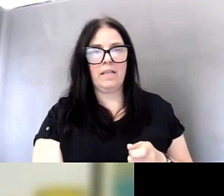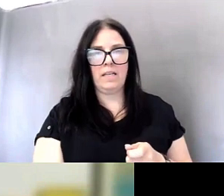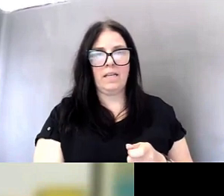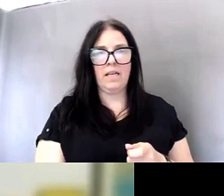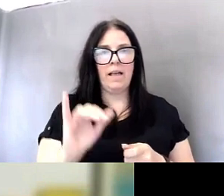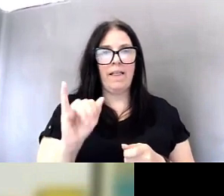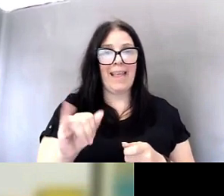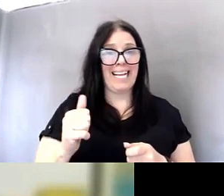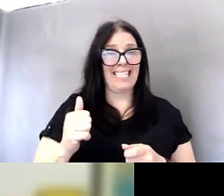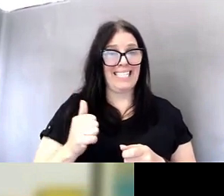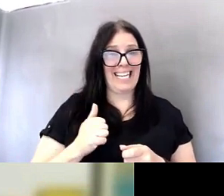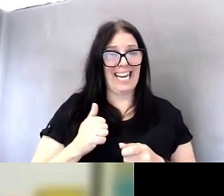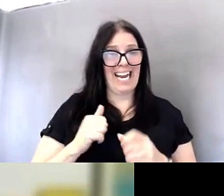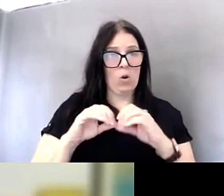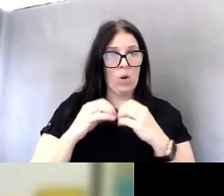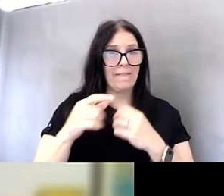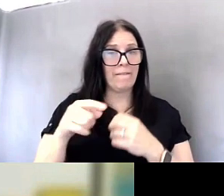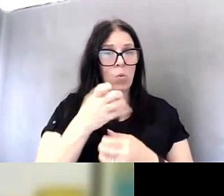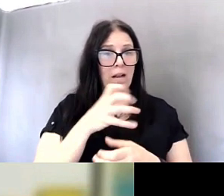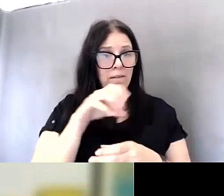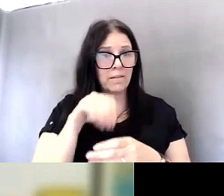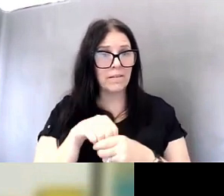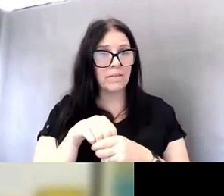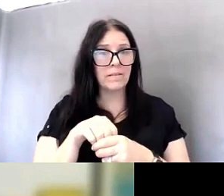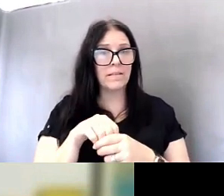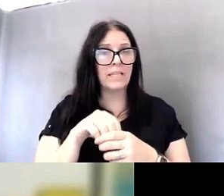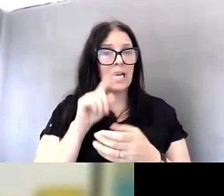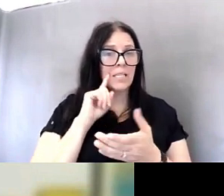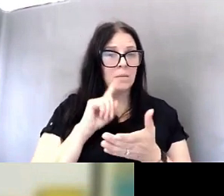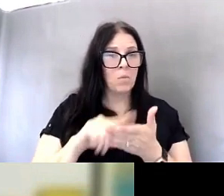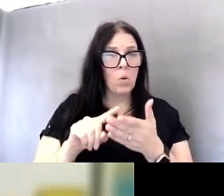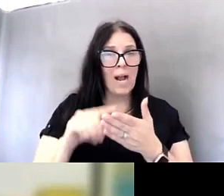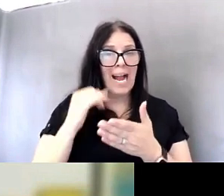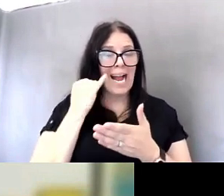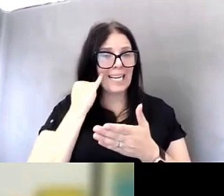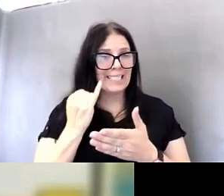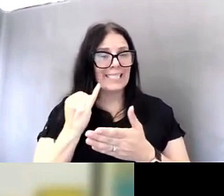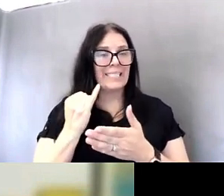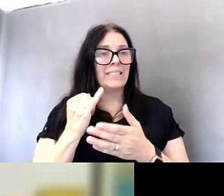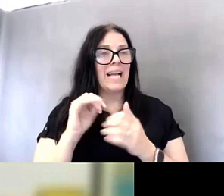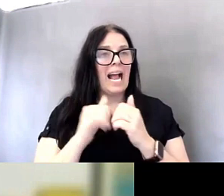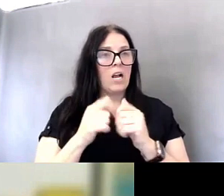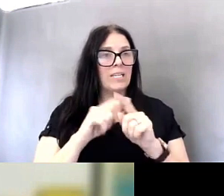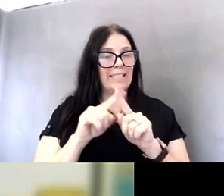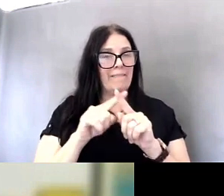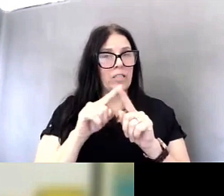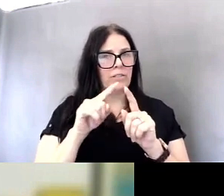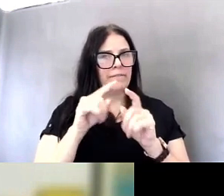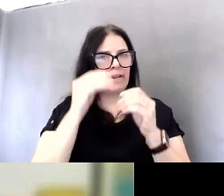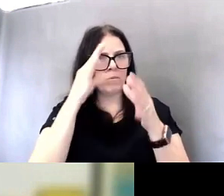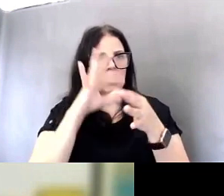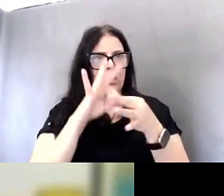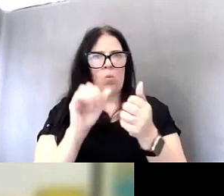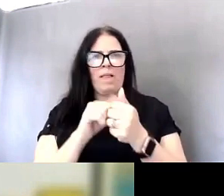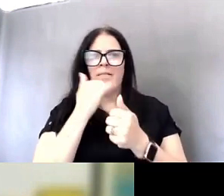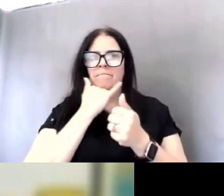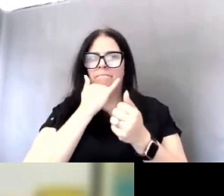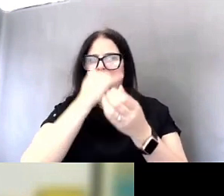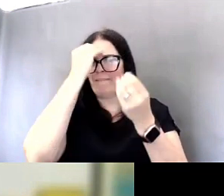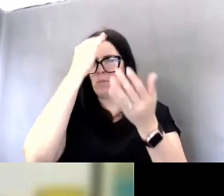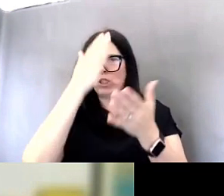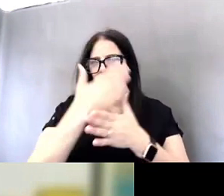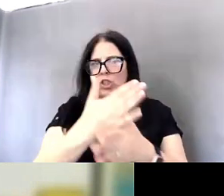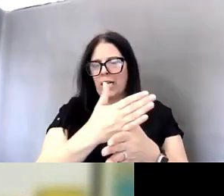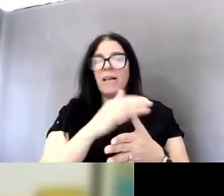right online and explore ideas and strategies and concepts around misinformation, these are